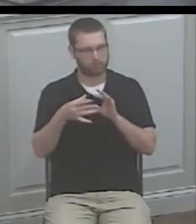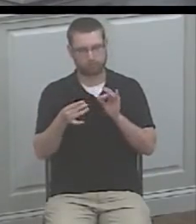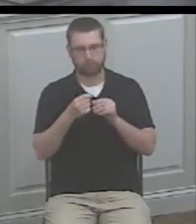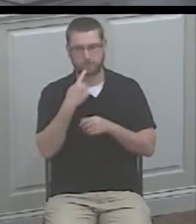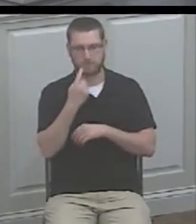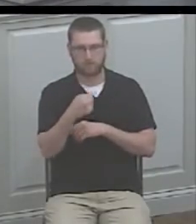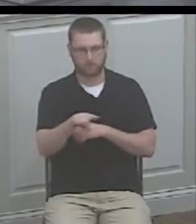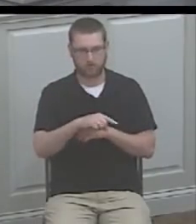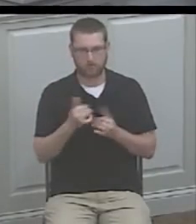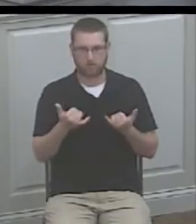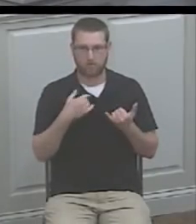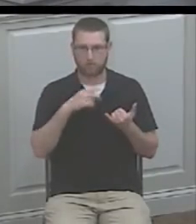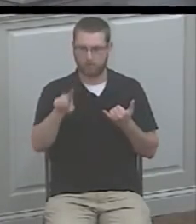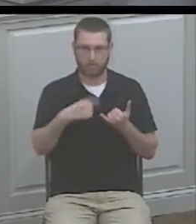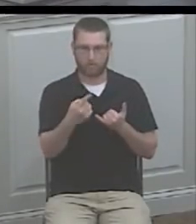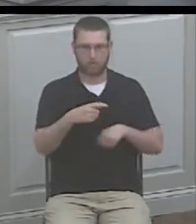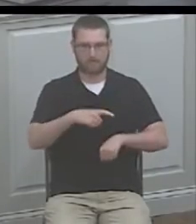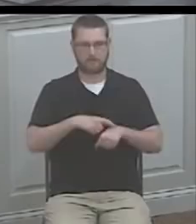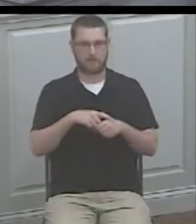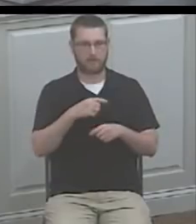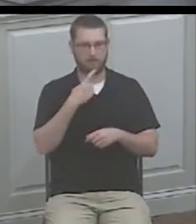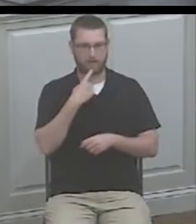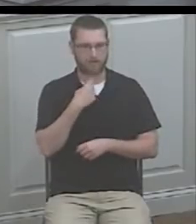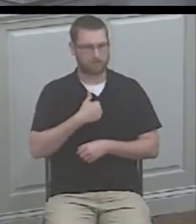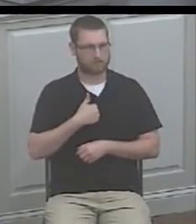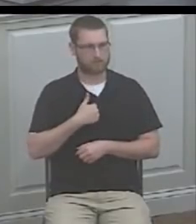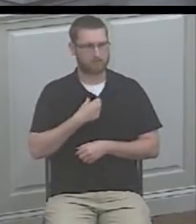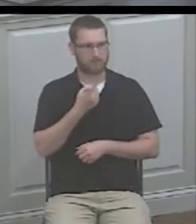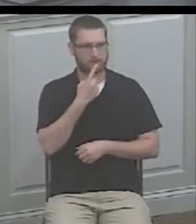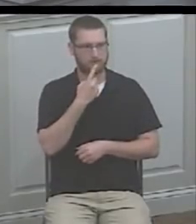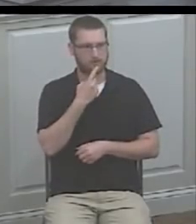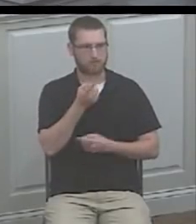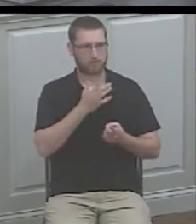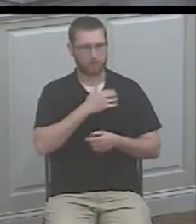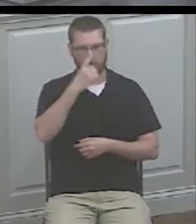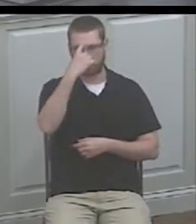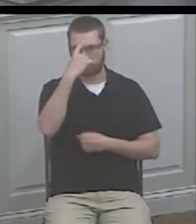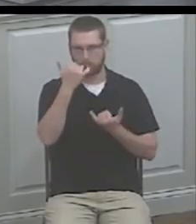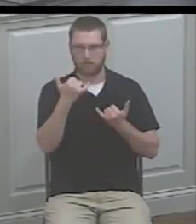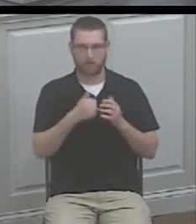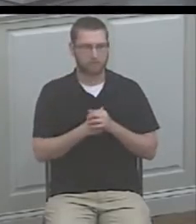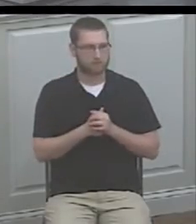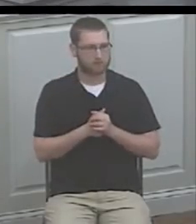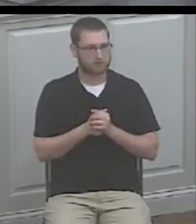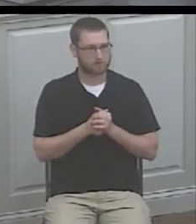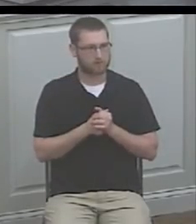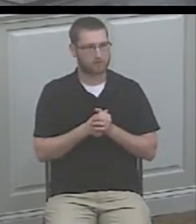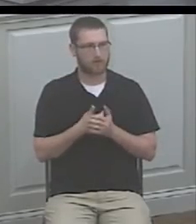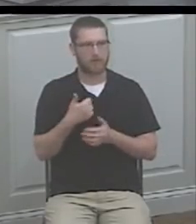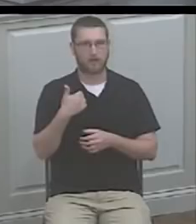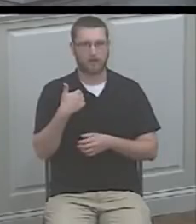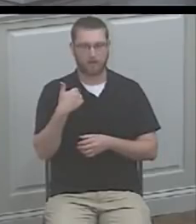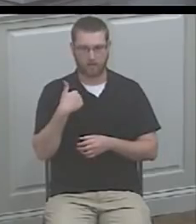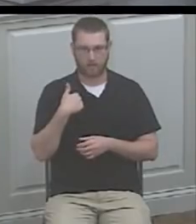remarks, but it may be the only time to share my thoughts. When I campaigned